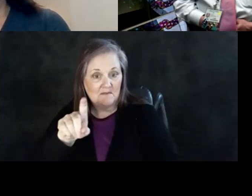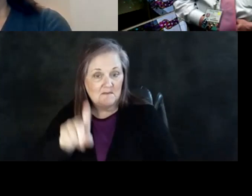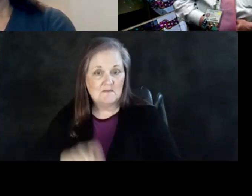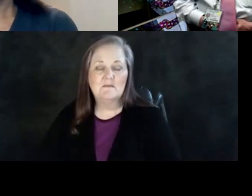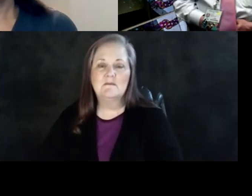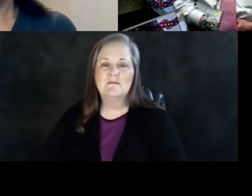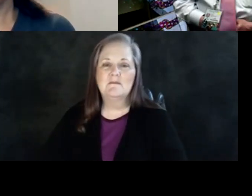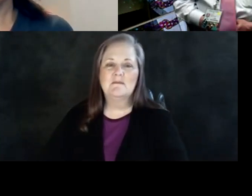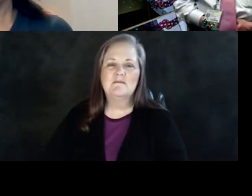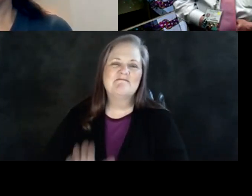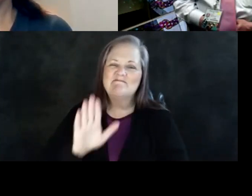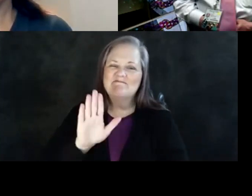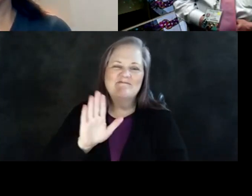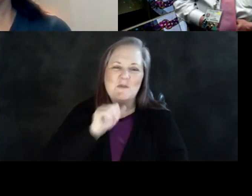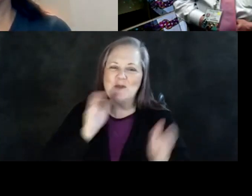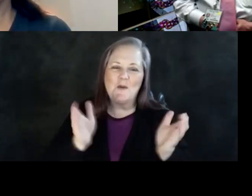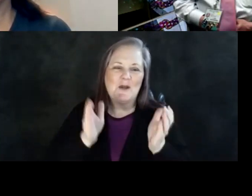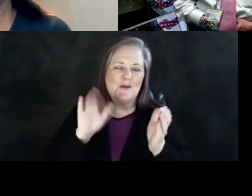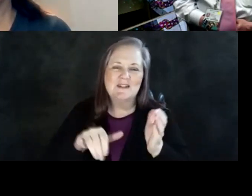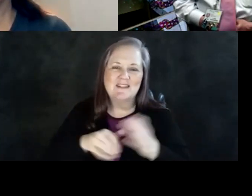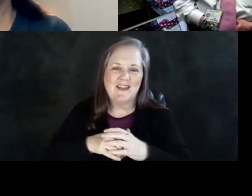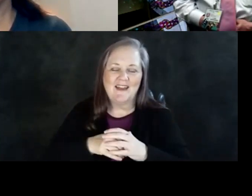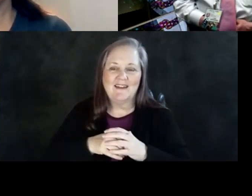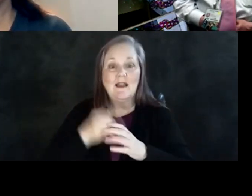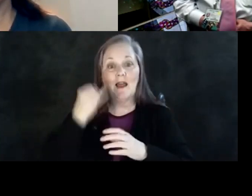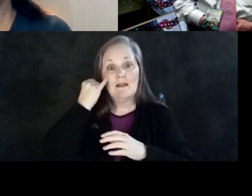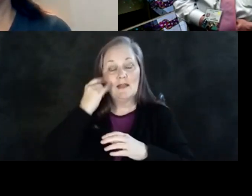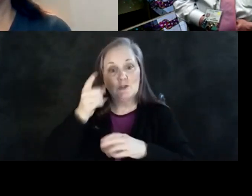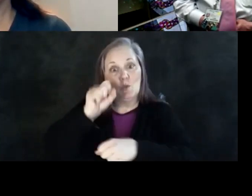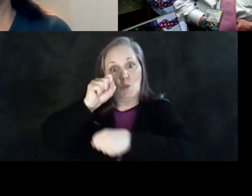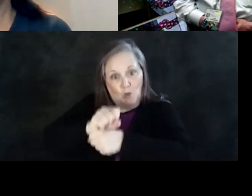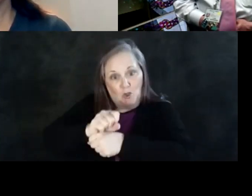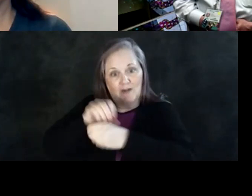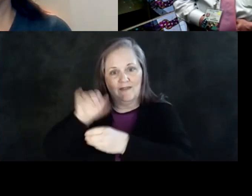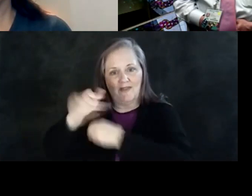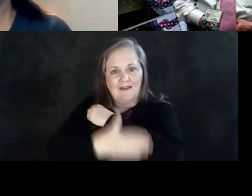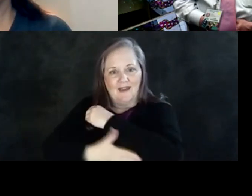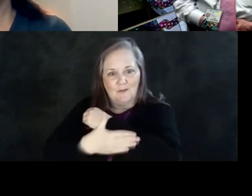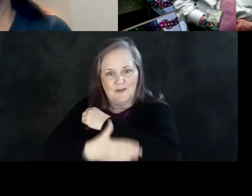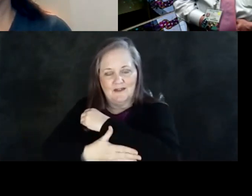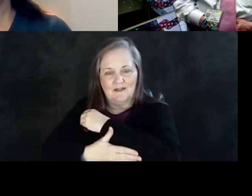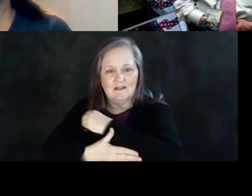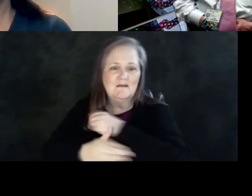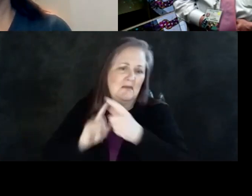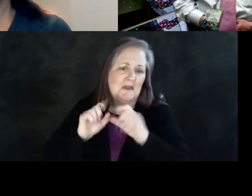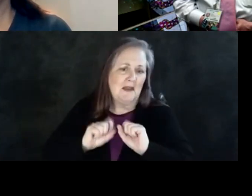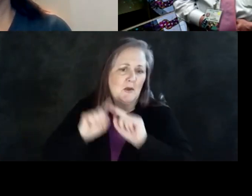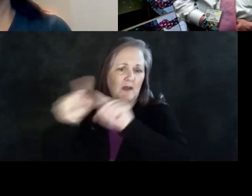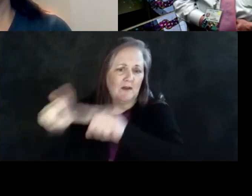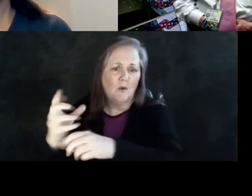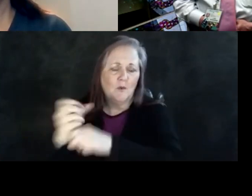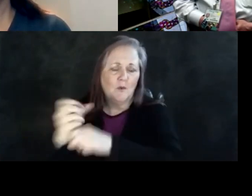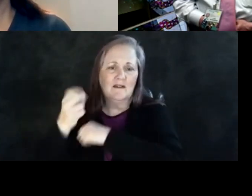It's not really encouraged unless you actually work in that county, then yes, you can get your vaccination